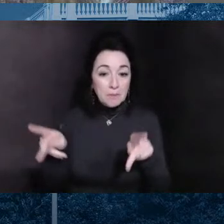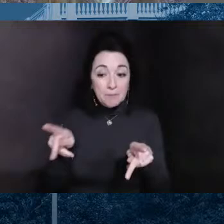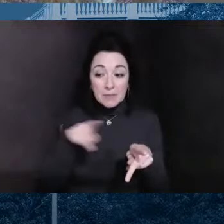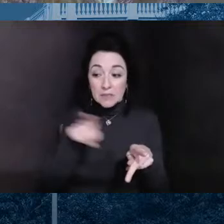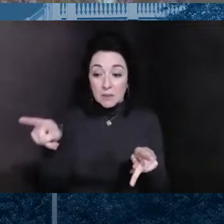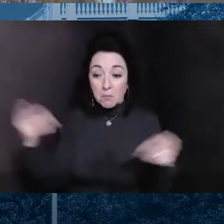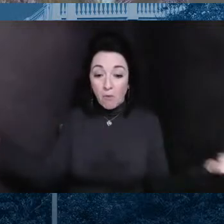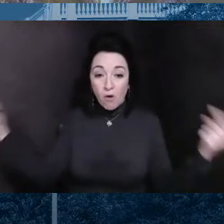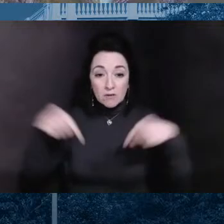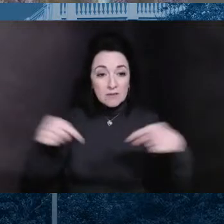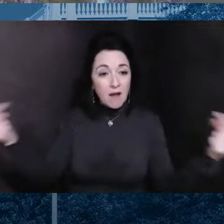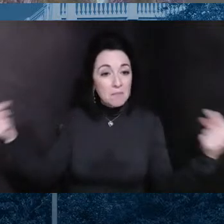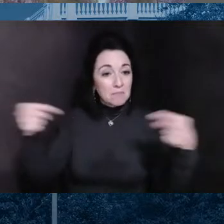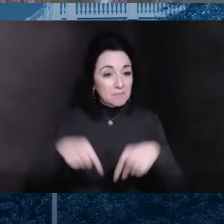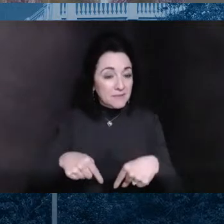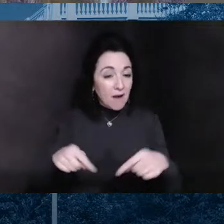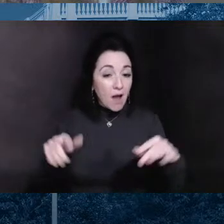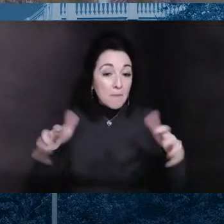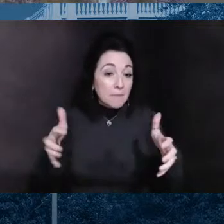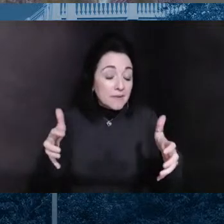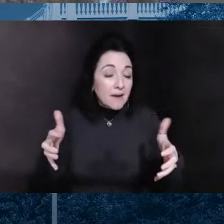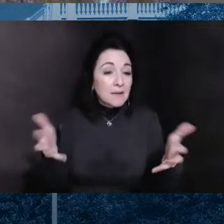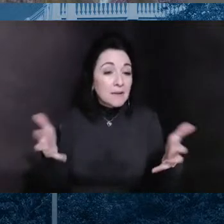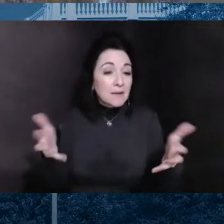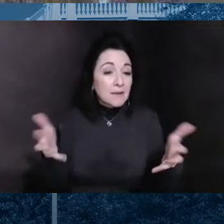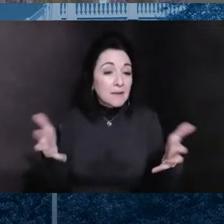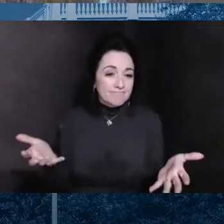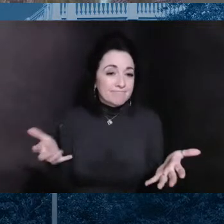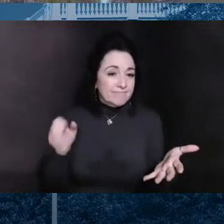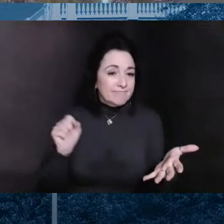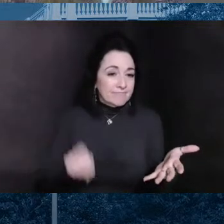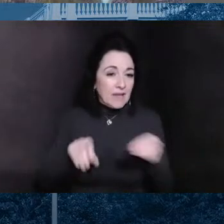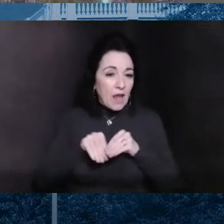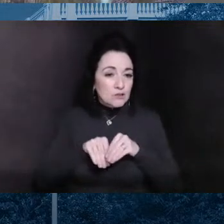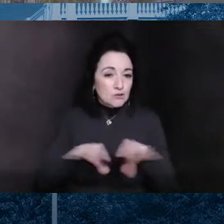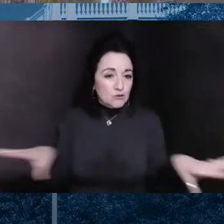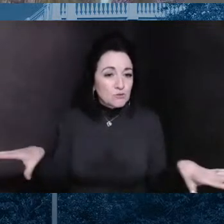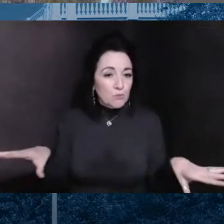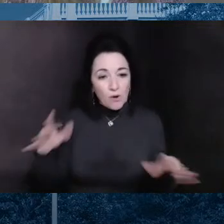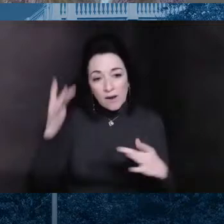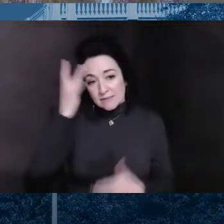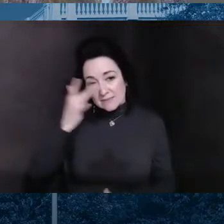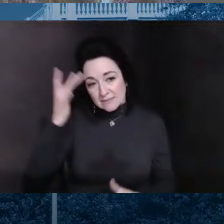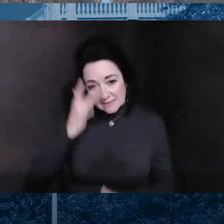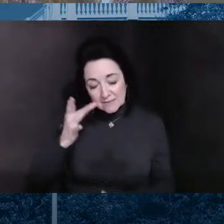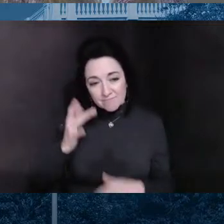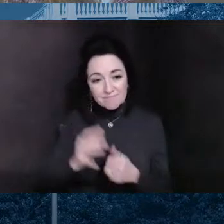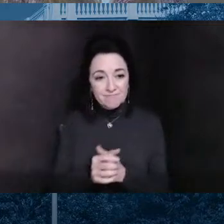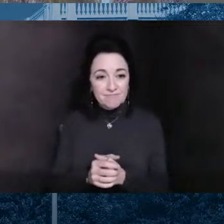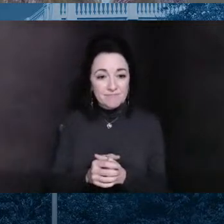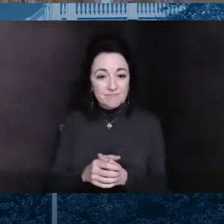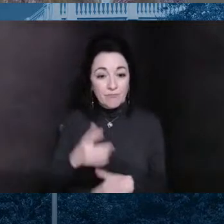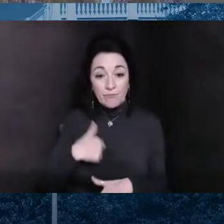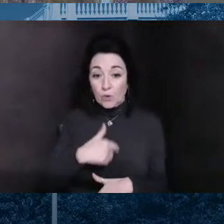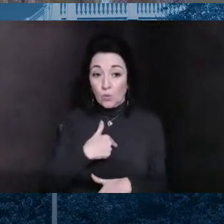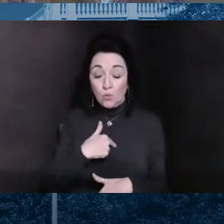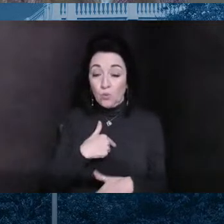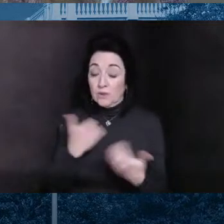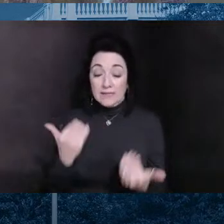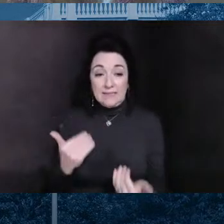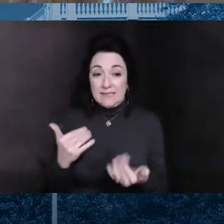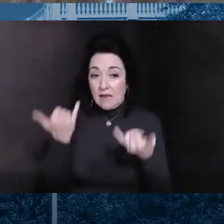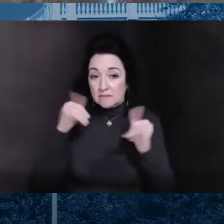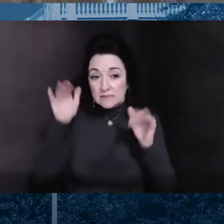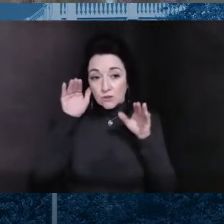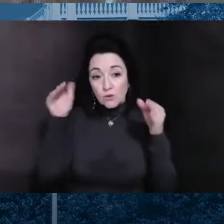group is our senior citizens over 65, and that's where we're targeting our vaccination